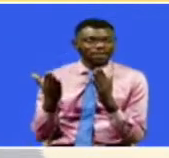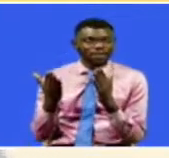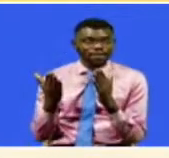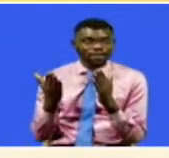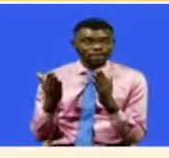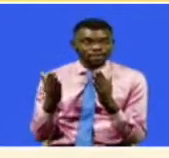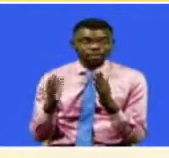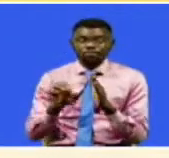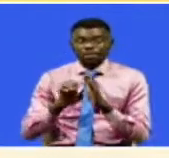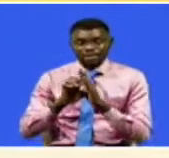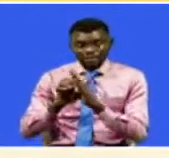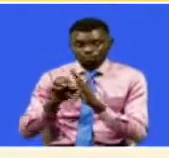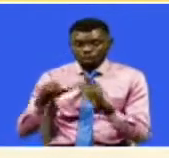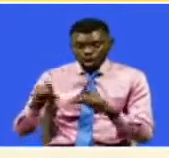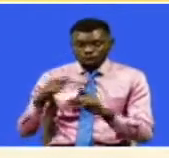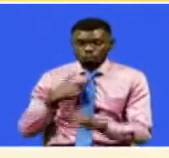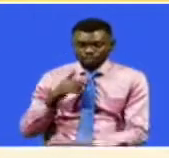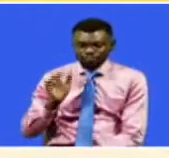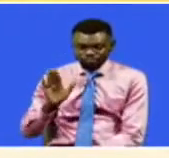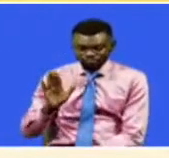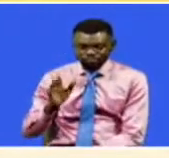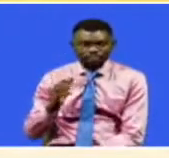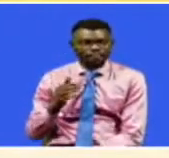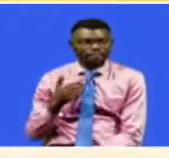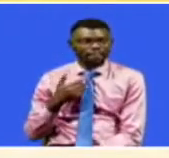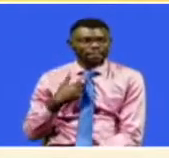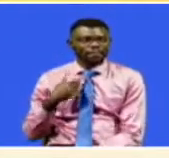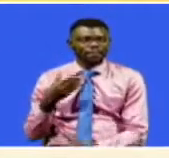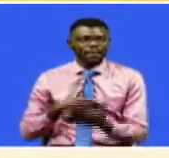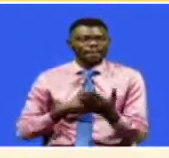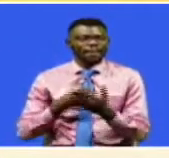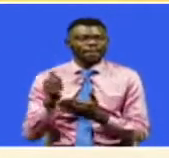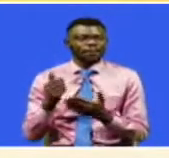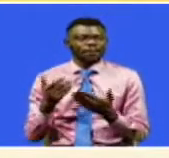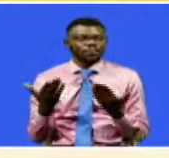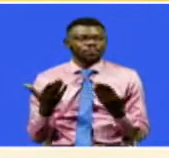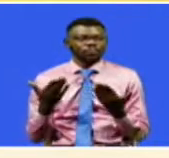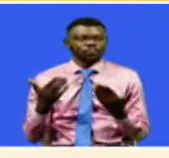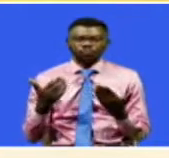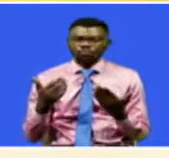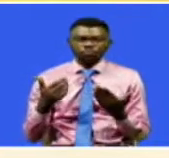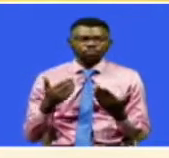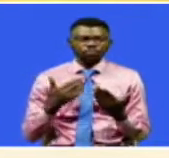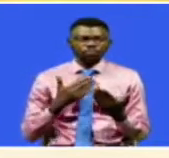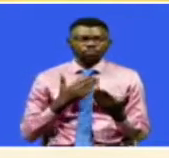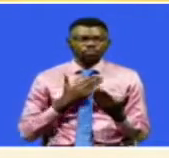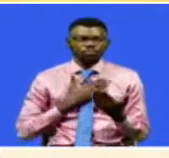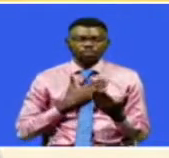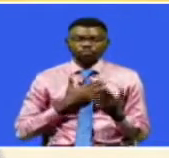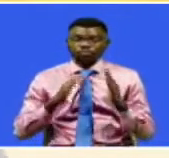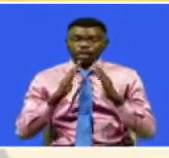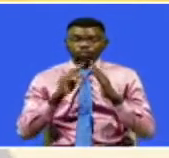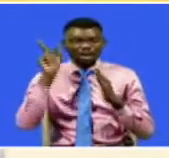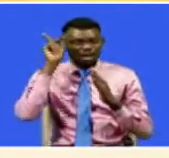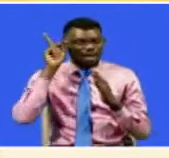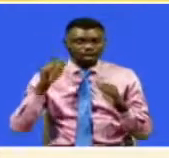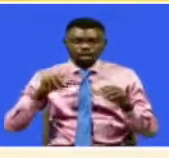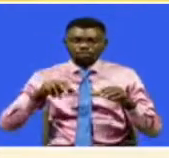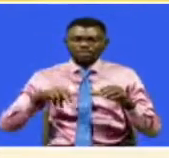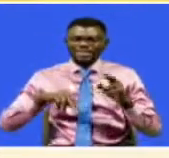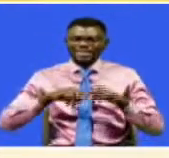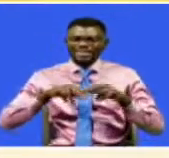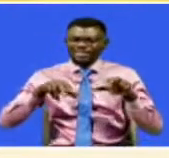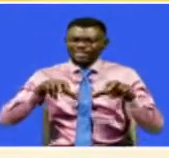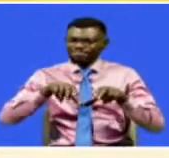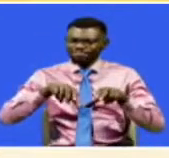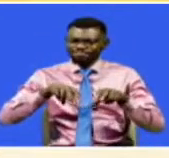just allow me to say this. I bought this bench in my place in Karen. And the